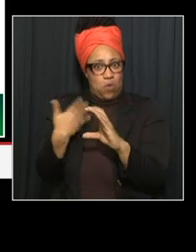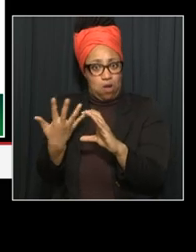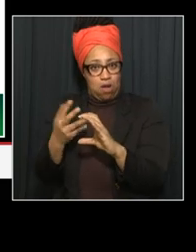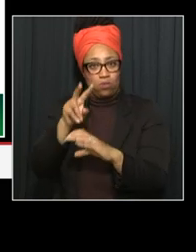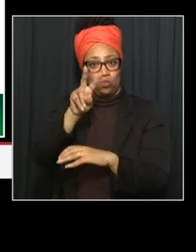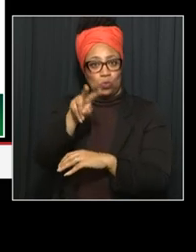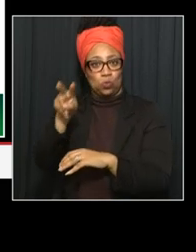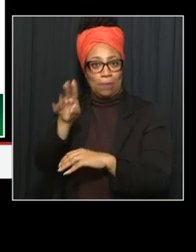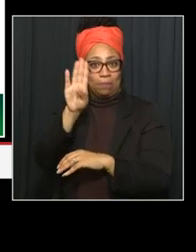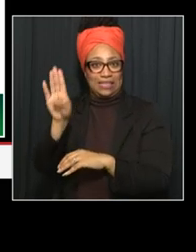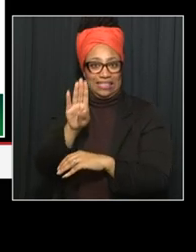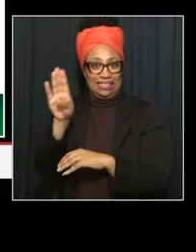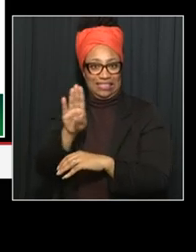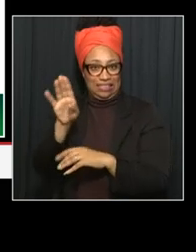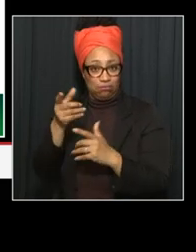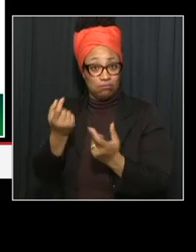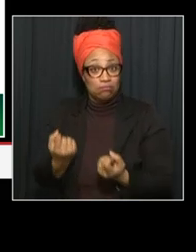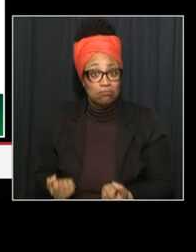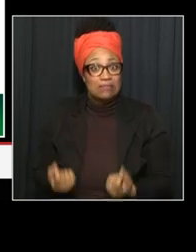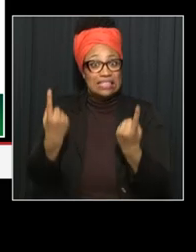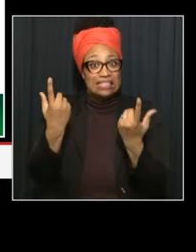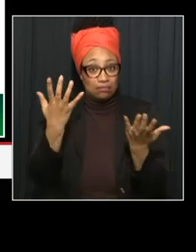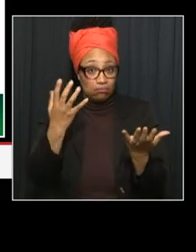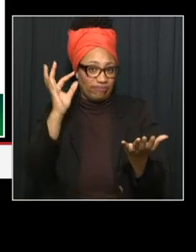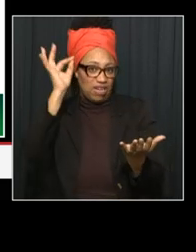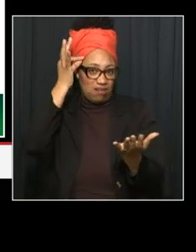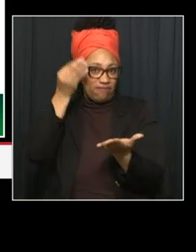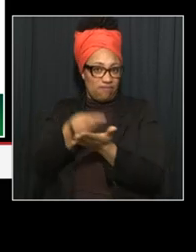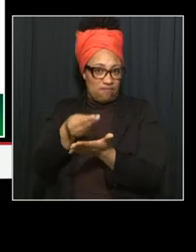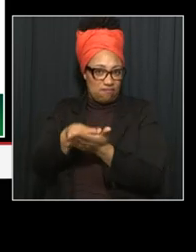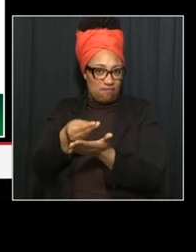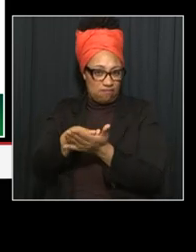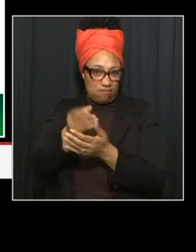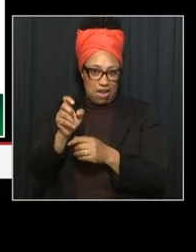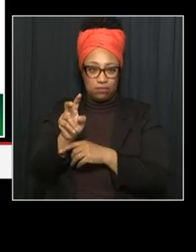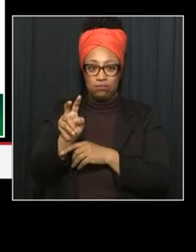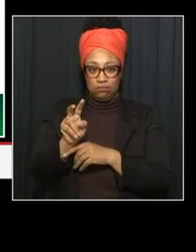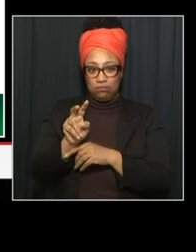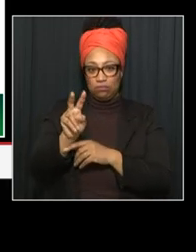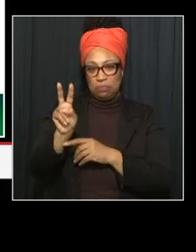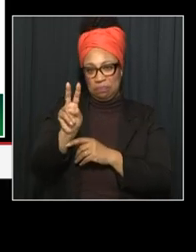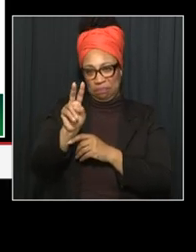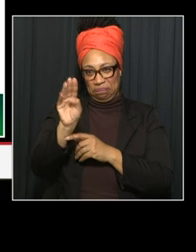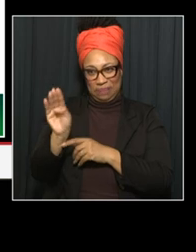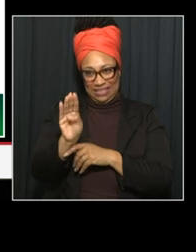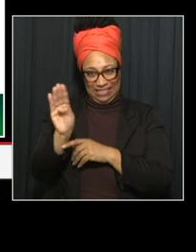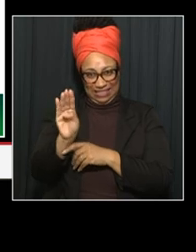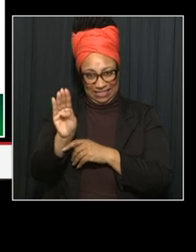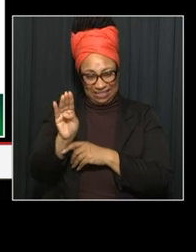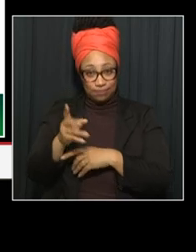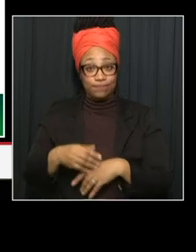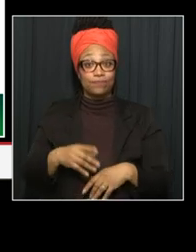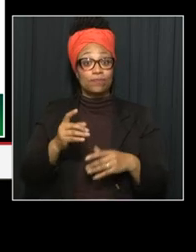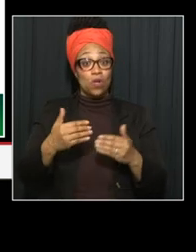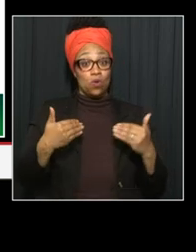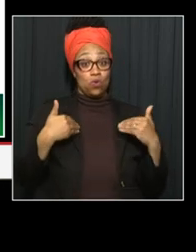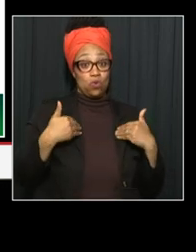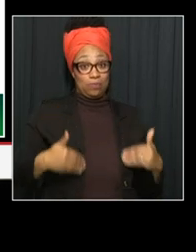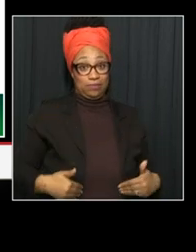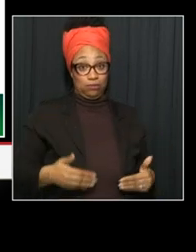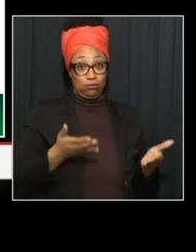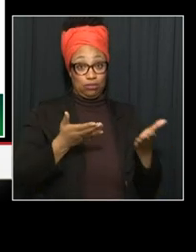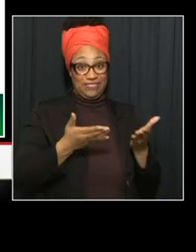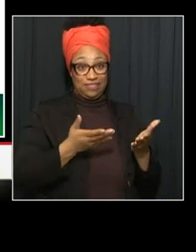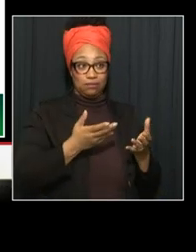funds, most of that goes for health and human services. Of the $7.6 billion, by far the largest part is our